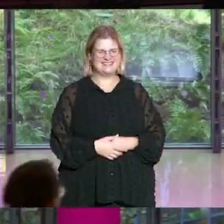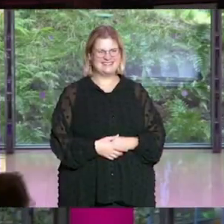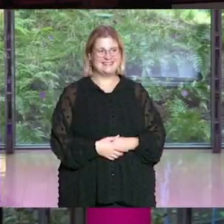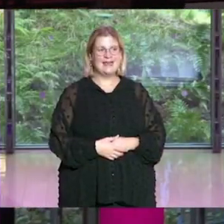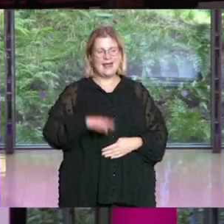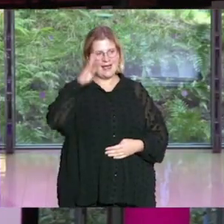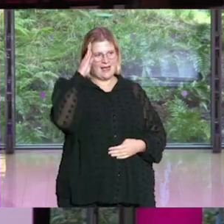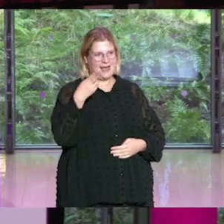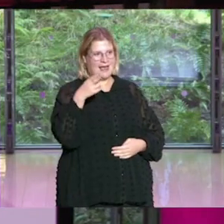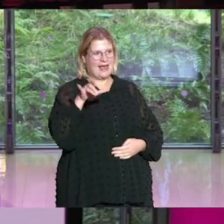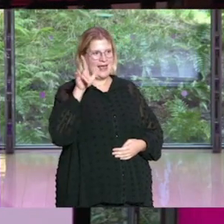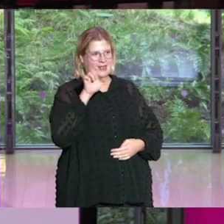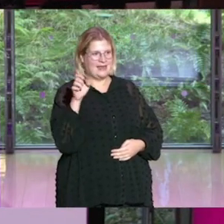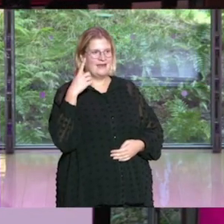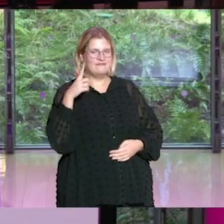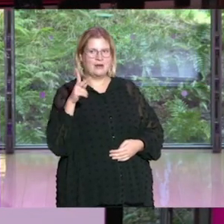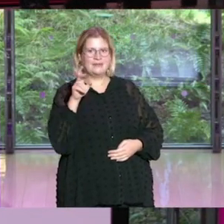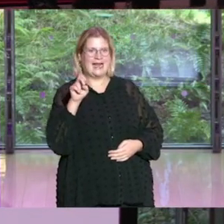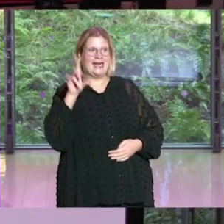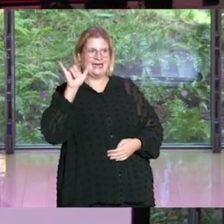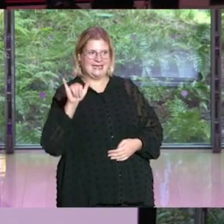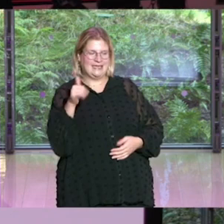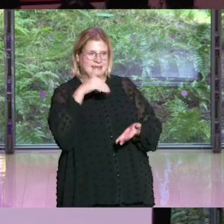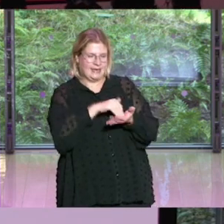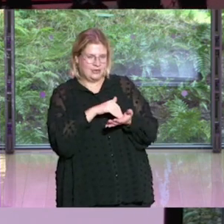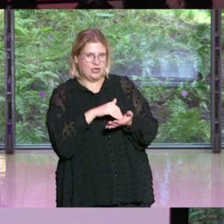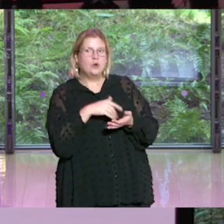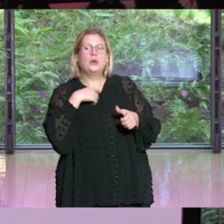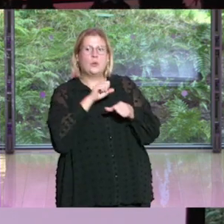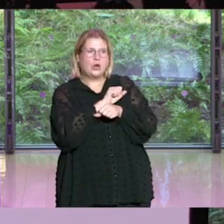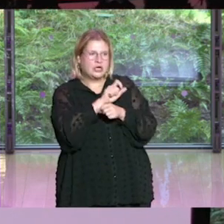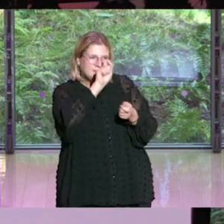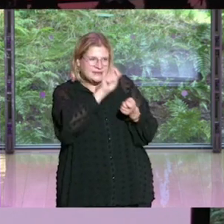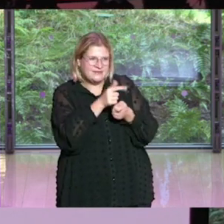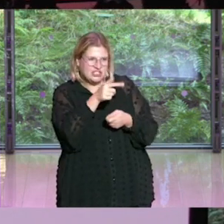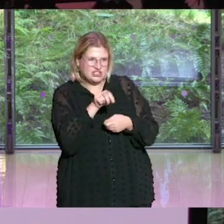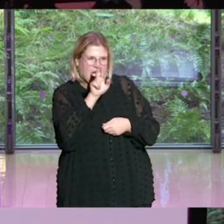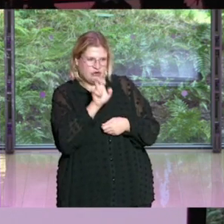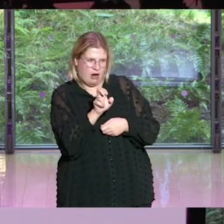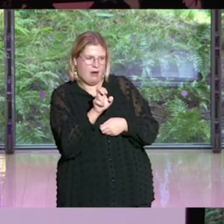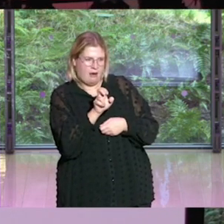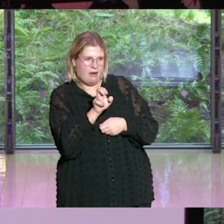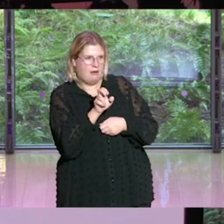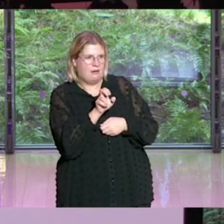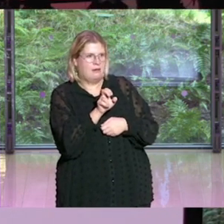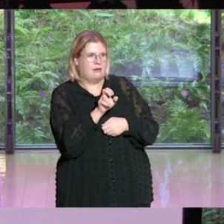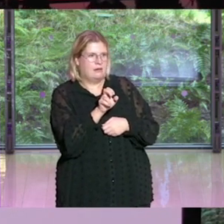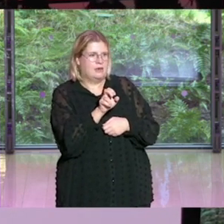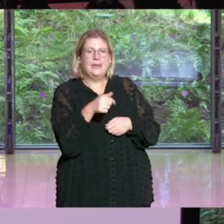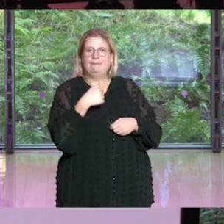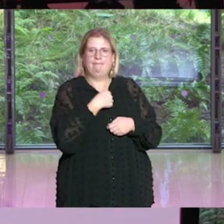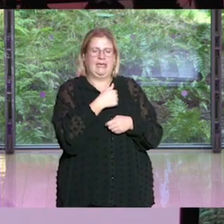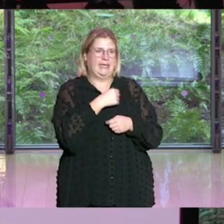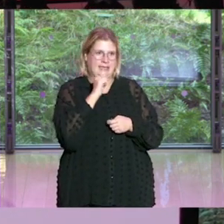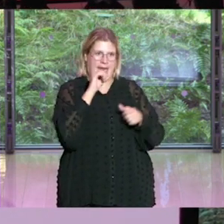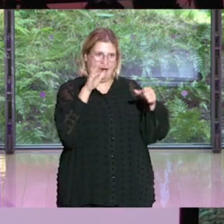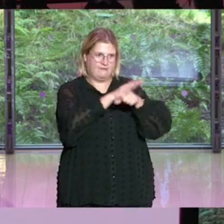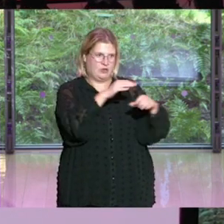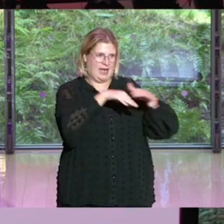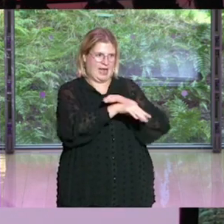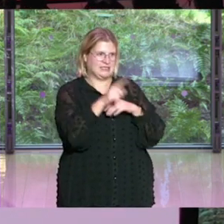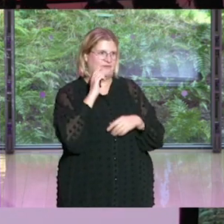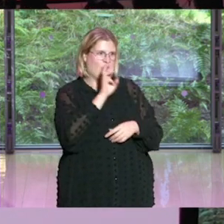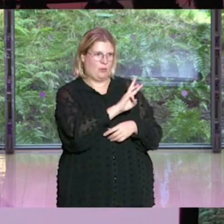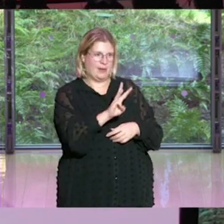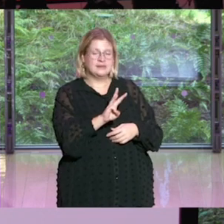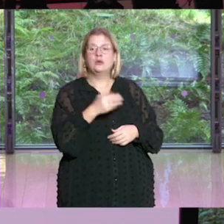Hi, I'm Haley from the Kennedy Center. So I work on very specific genres, and I don't have full access to our website. We have a